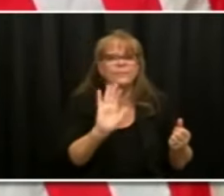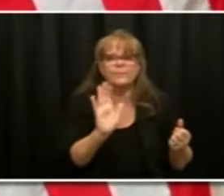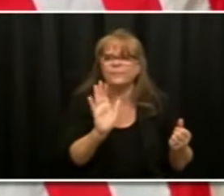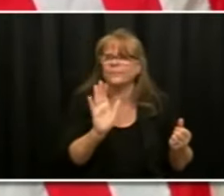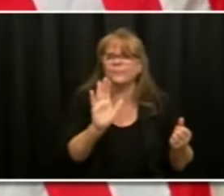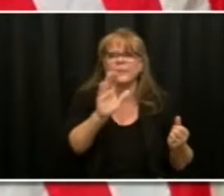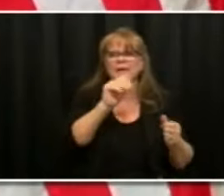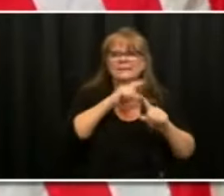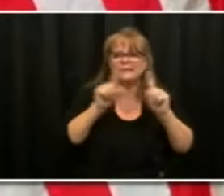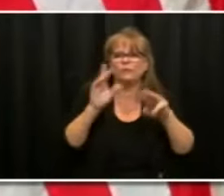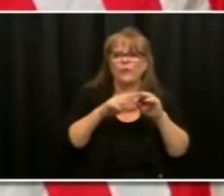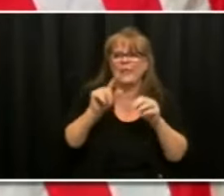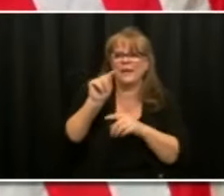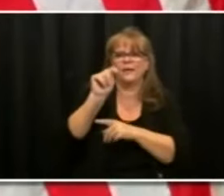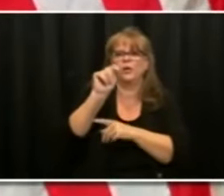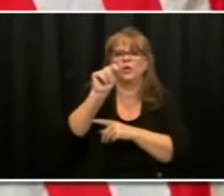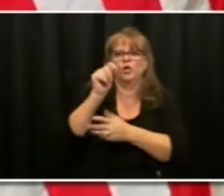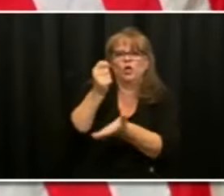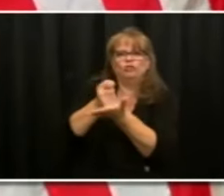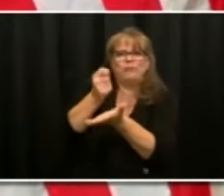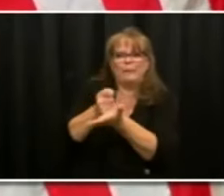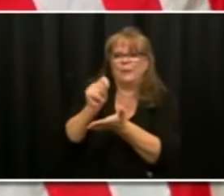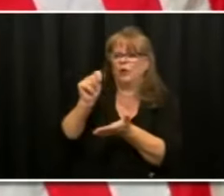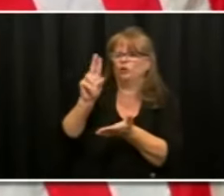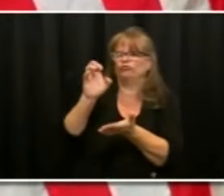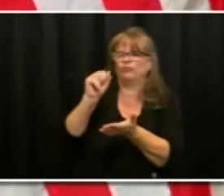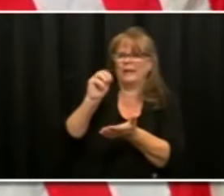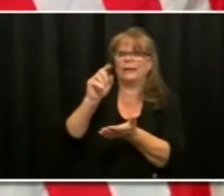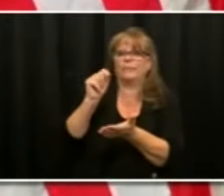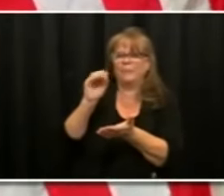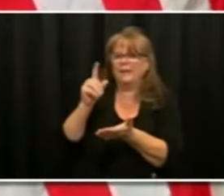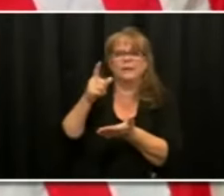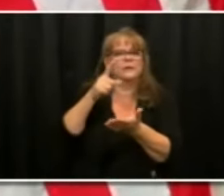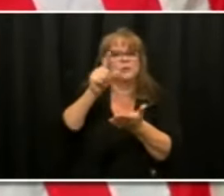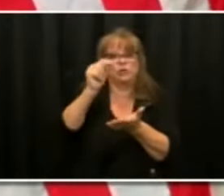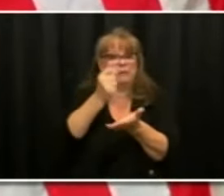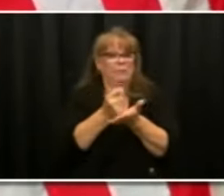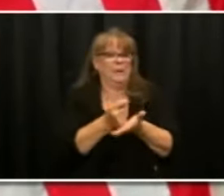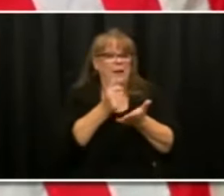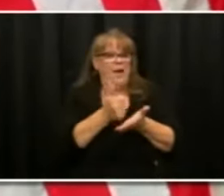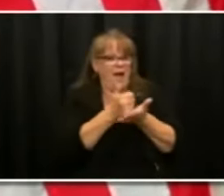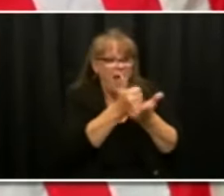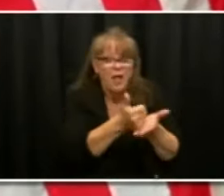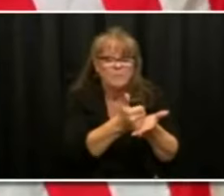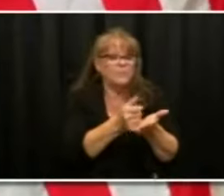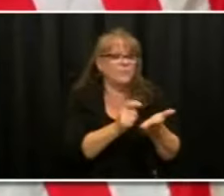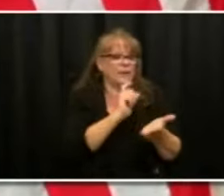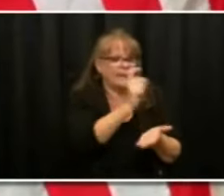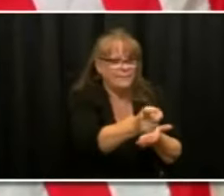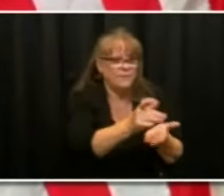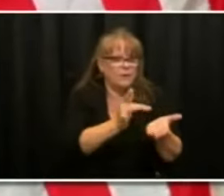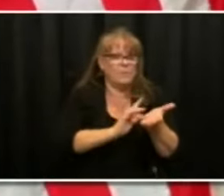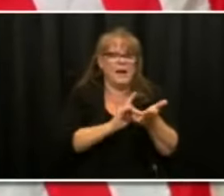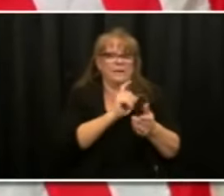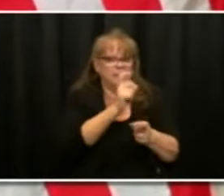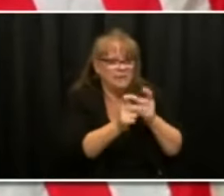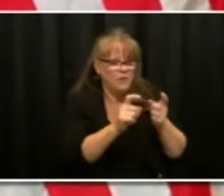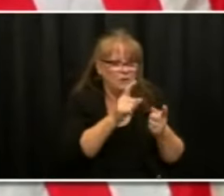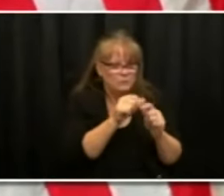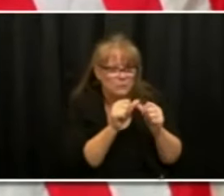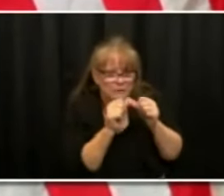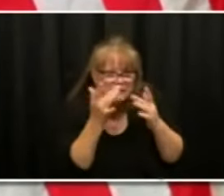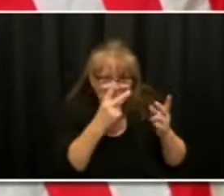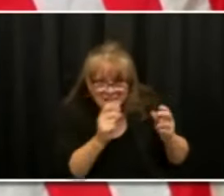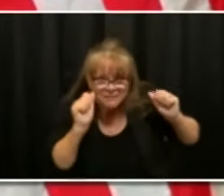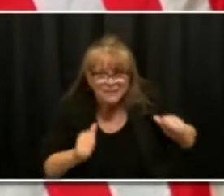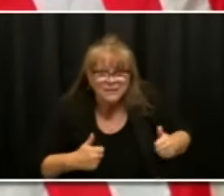improvement in survivability are being developed as we speak. And just as there are some modest gains already, there will likely